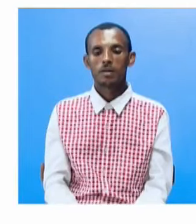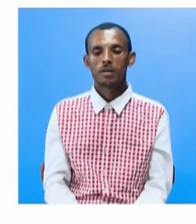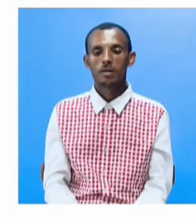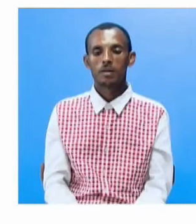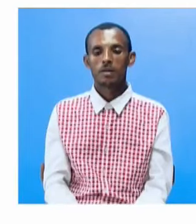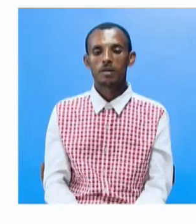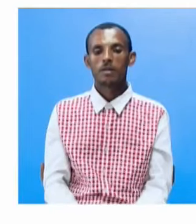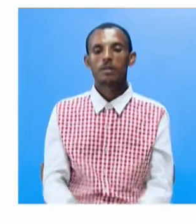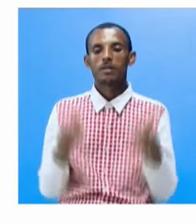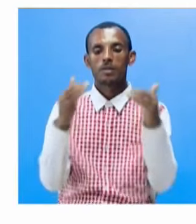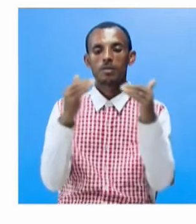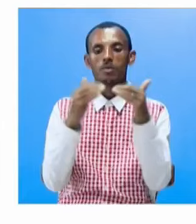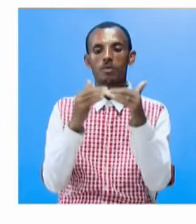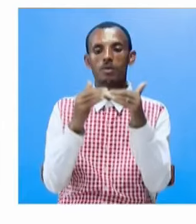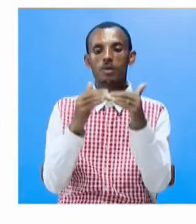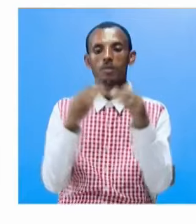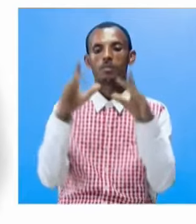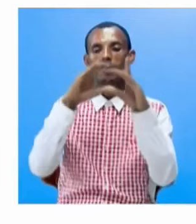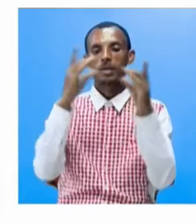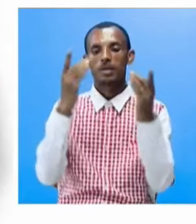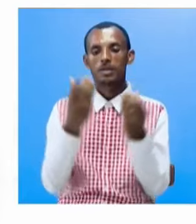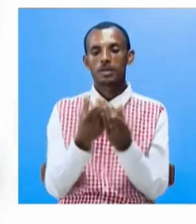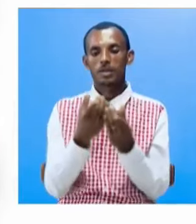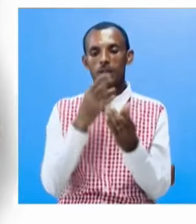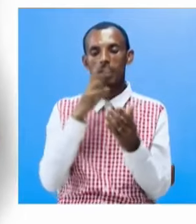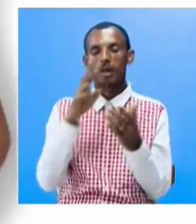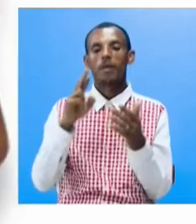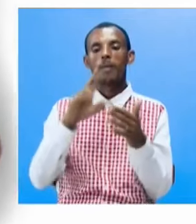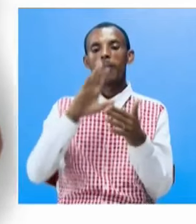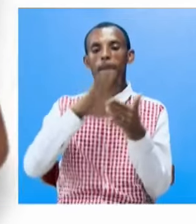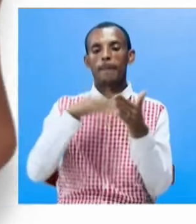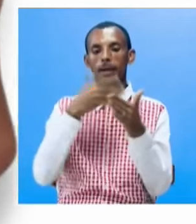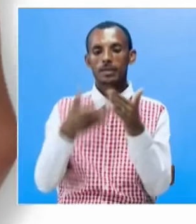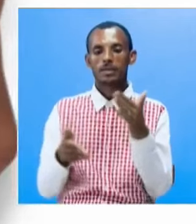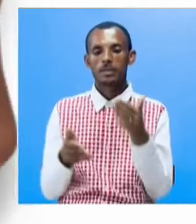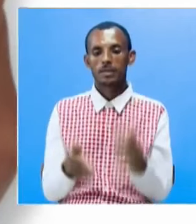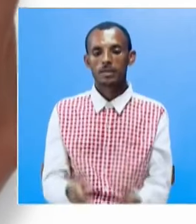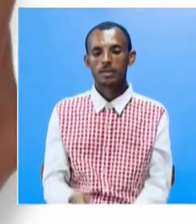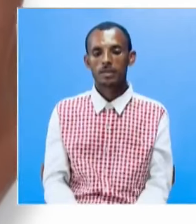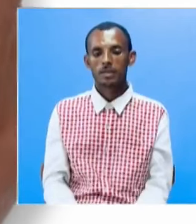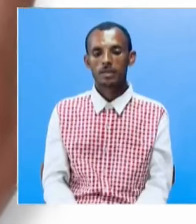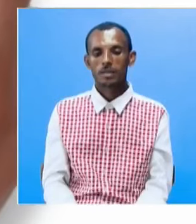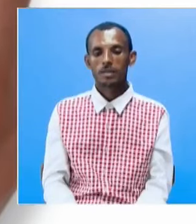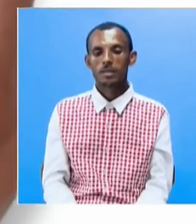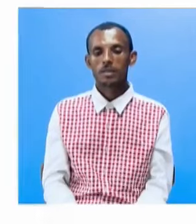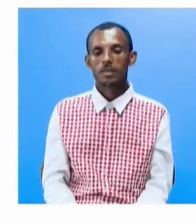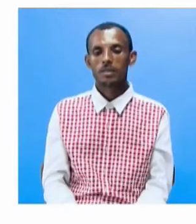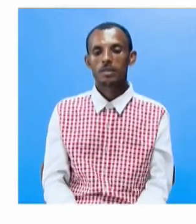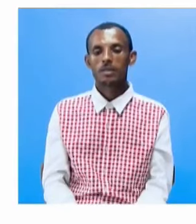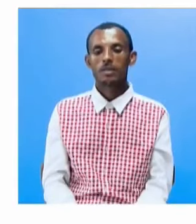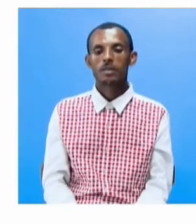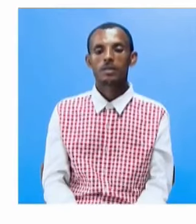The congruent parts are marked with same sign. The congruent